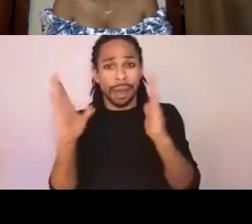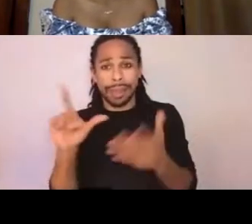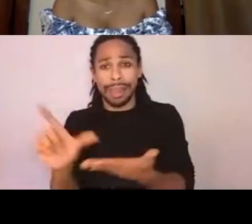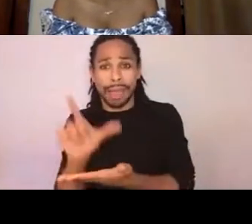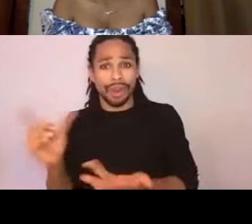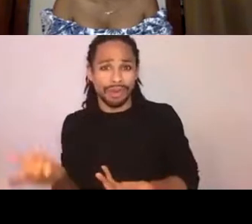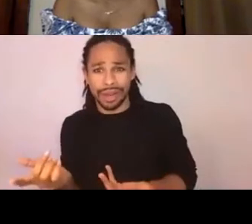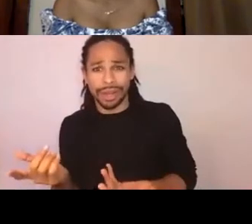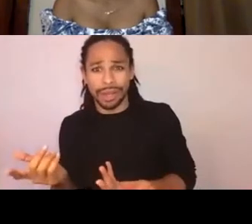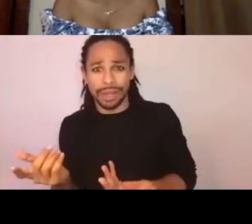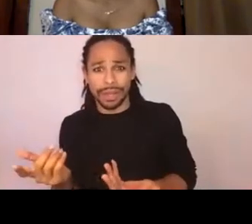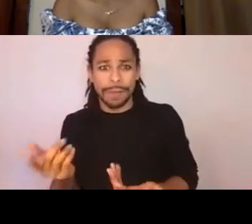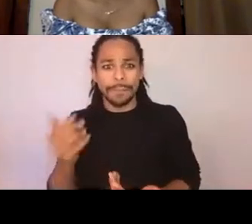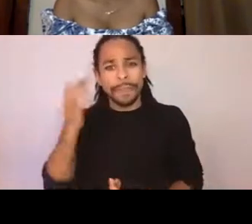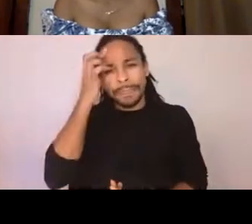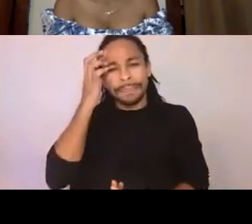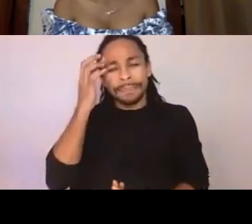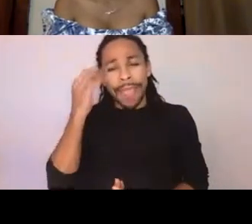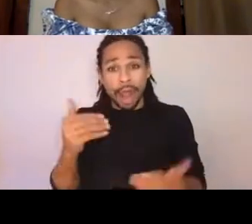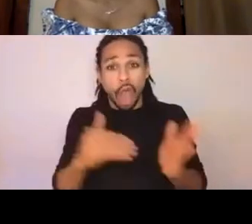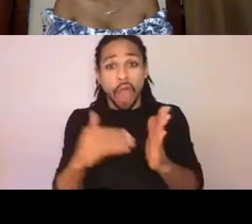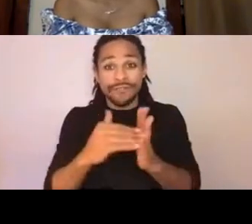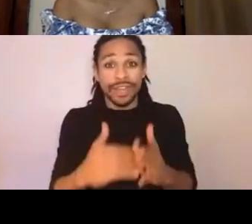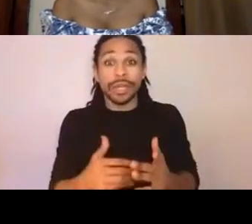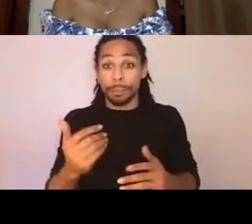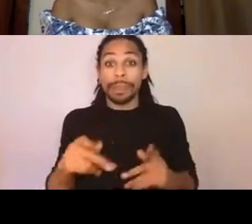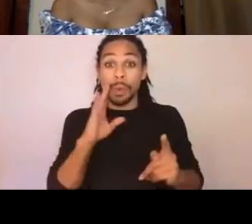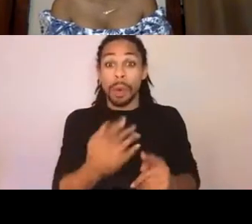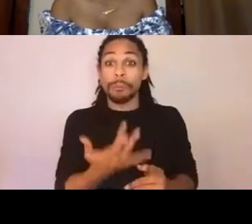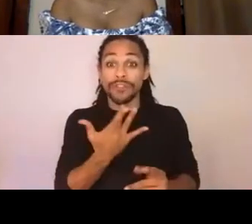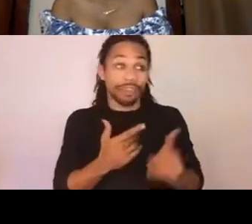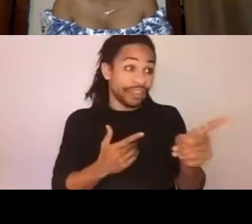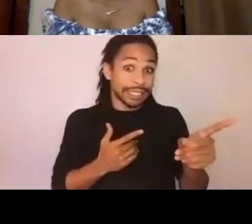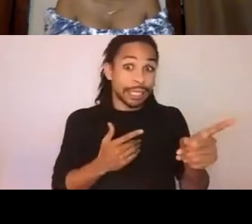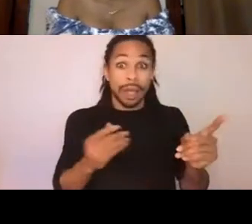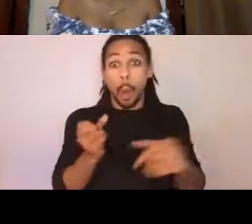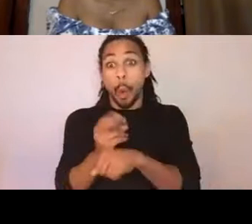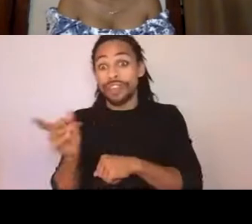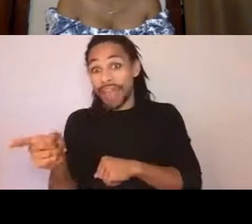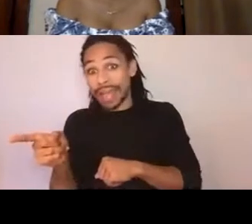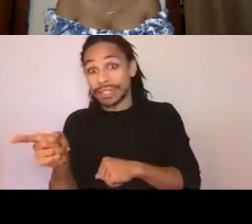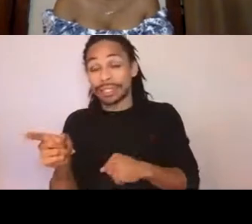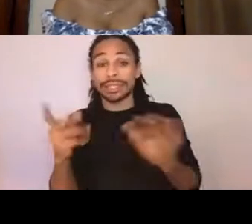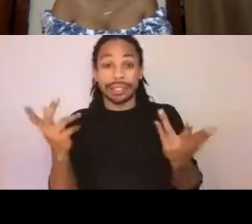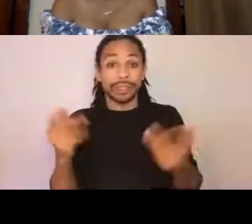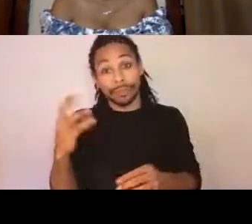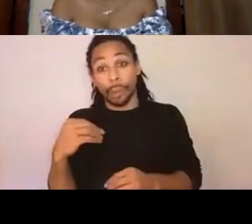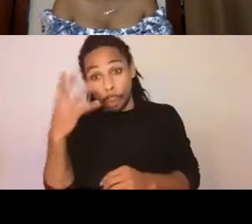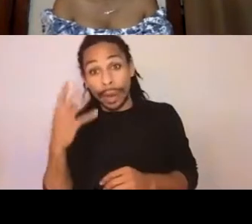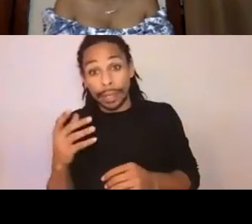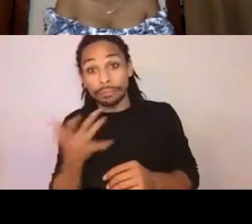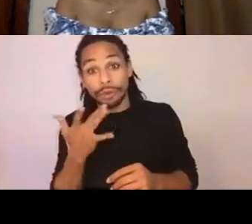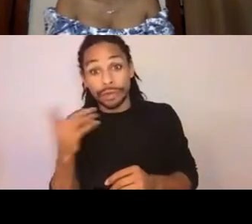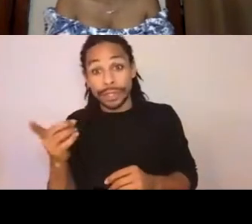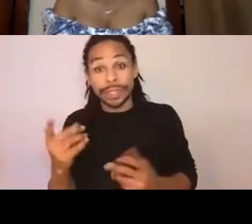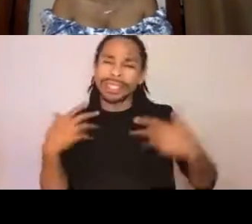often one will be kind of preferred over the other. We all know which one, and we just need to ask ourselves, why are